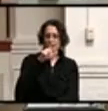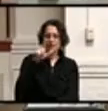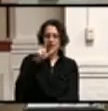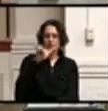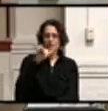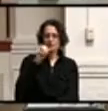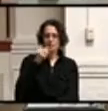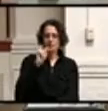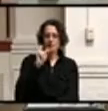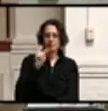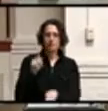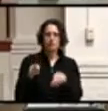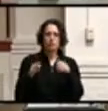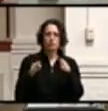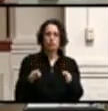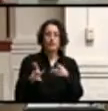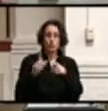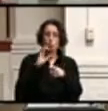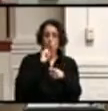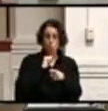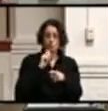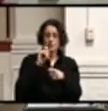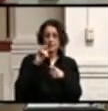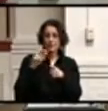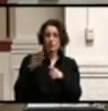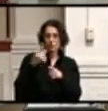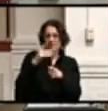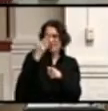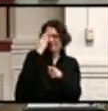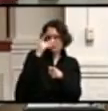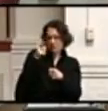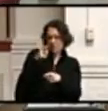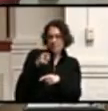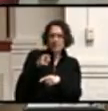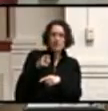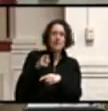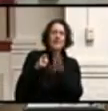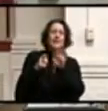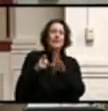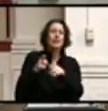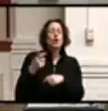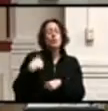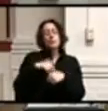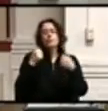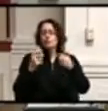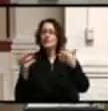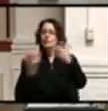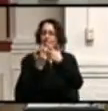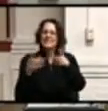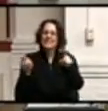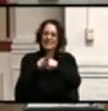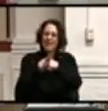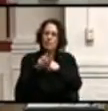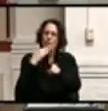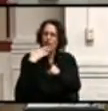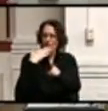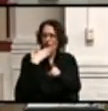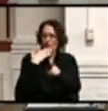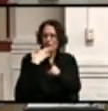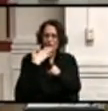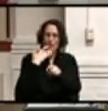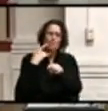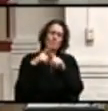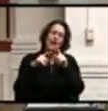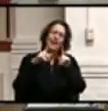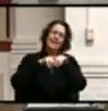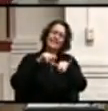where you've got the existing station. The goal is to try to match the brick as much as possible, but then articulate both new towers. This